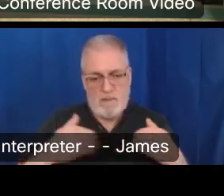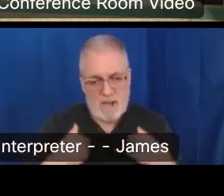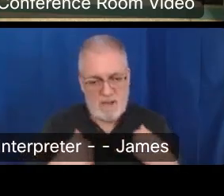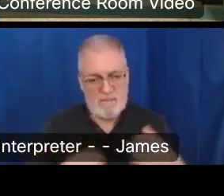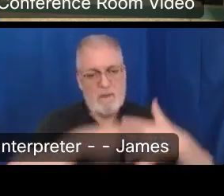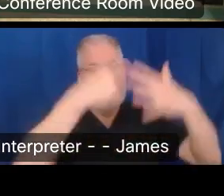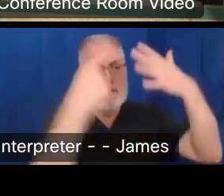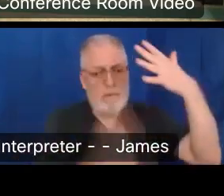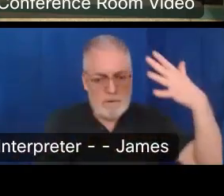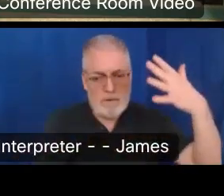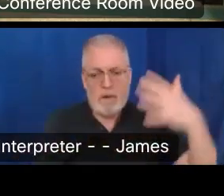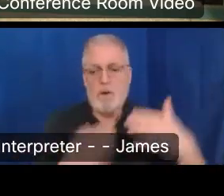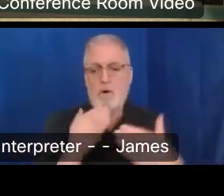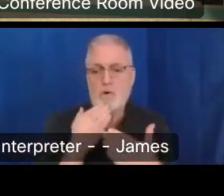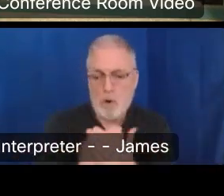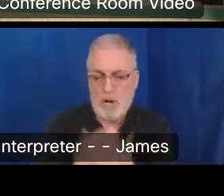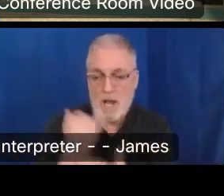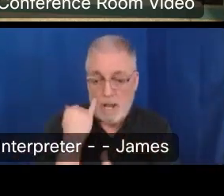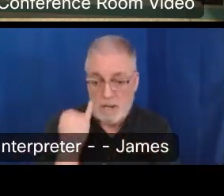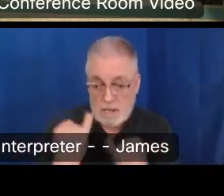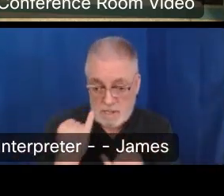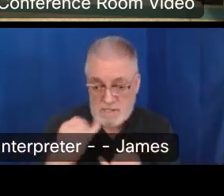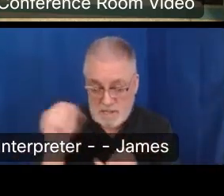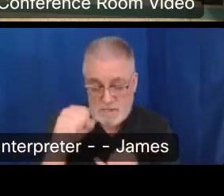what will move forward, what doesn't need,